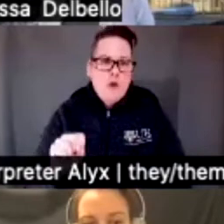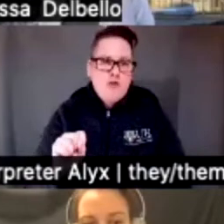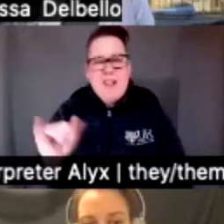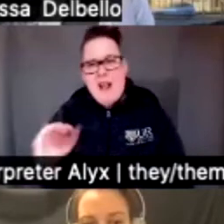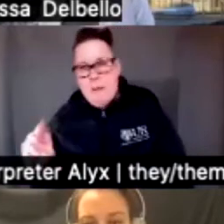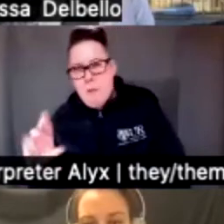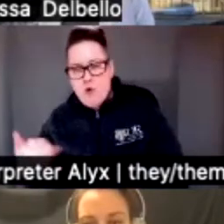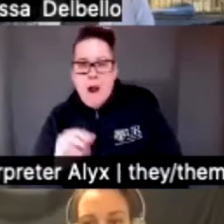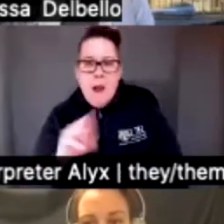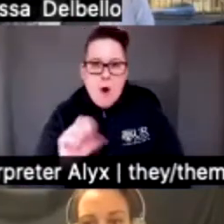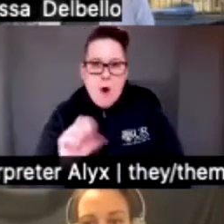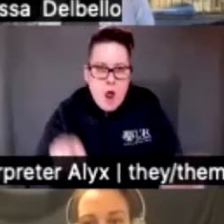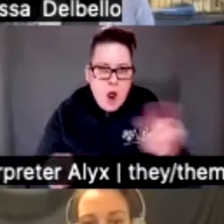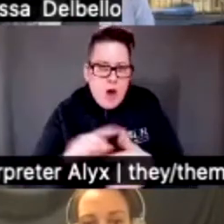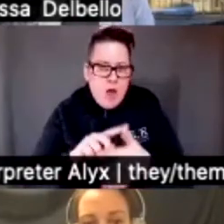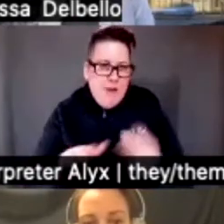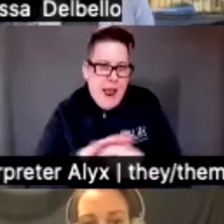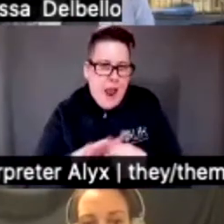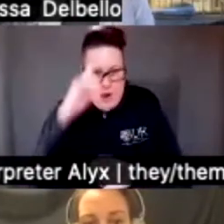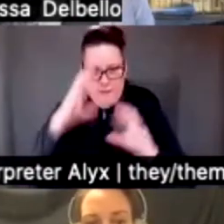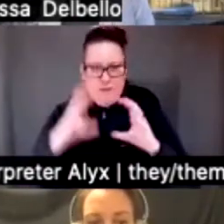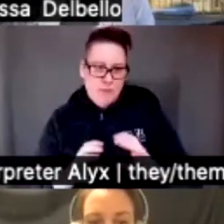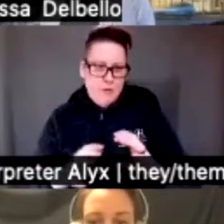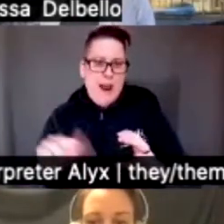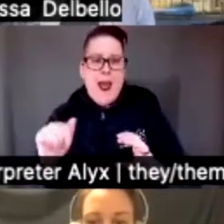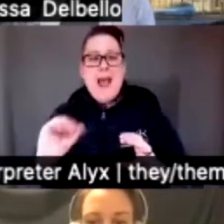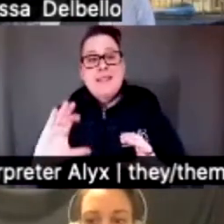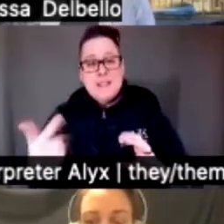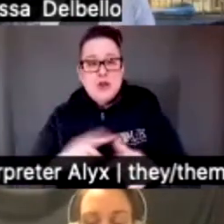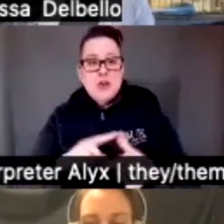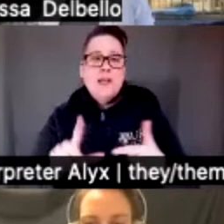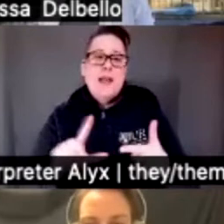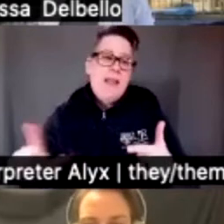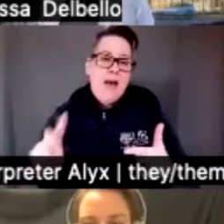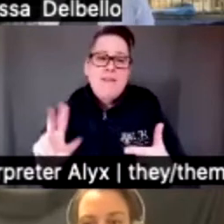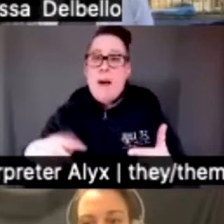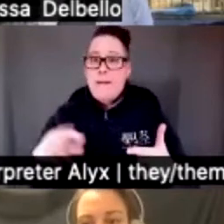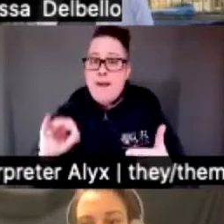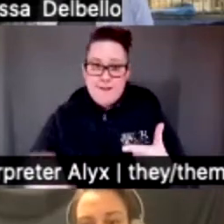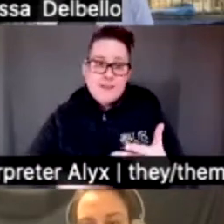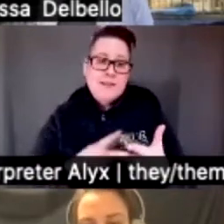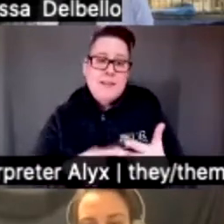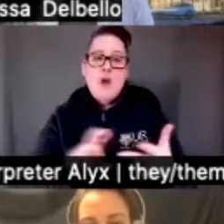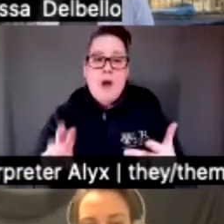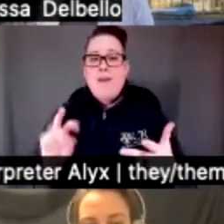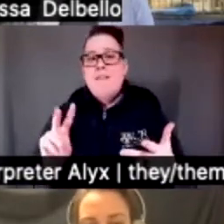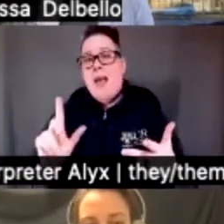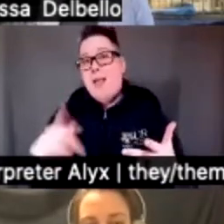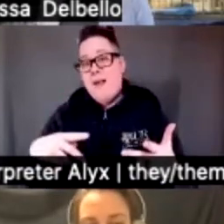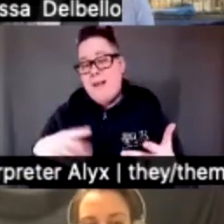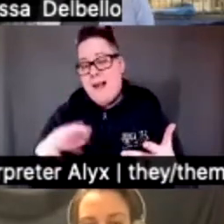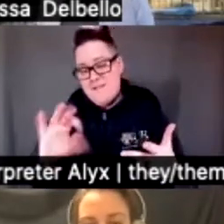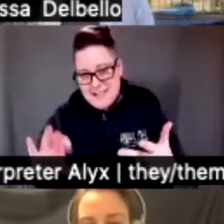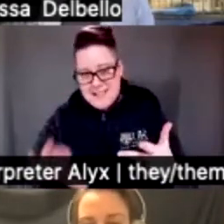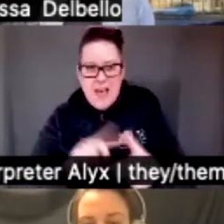in 3 different regions, the anterior cingulate, the left and right ventrolateral prefrontal cortex. And we looked at different